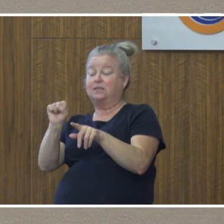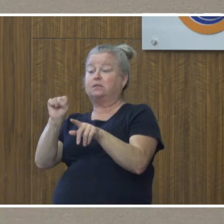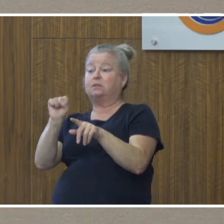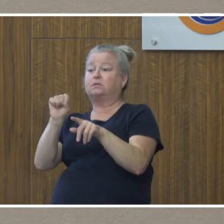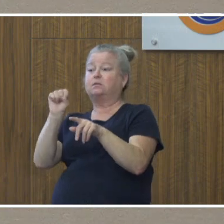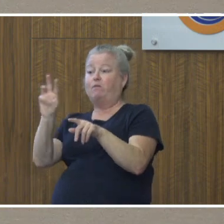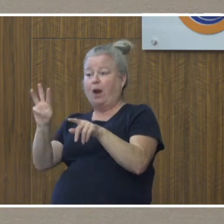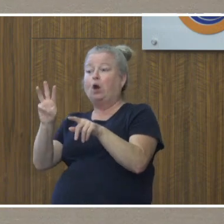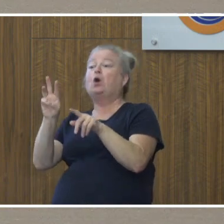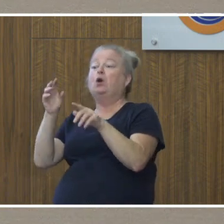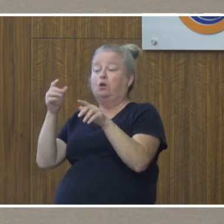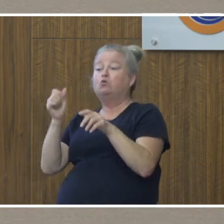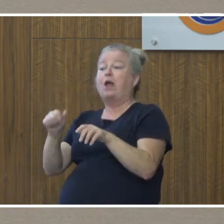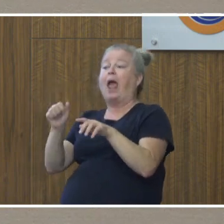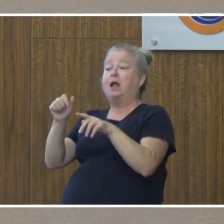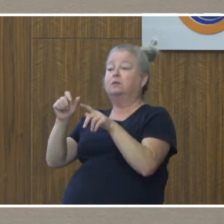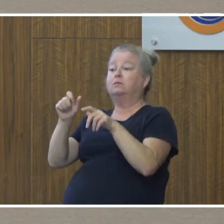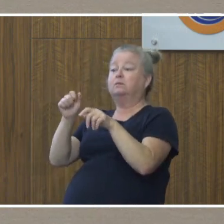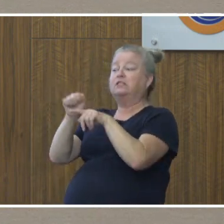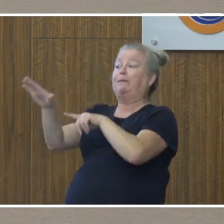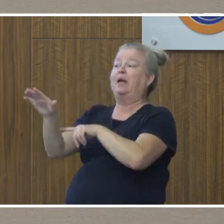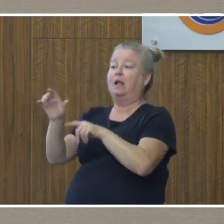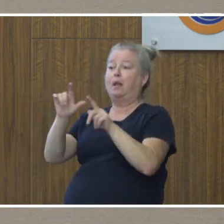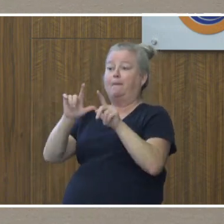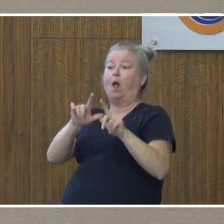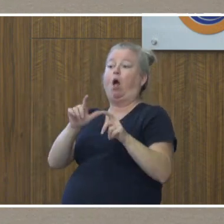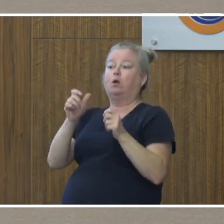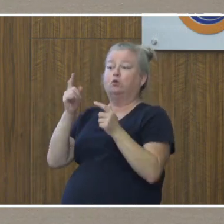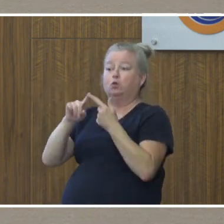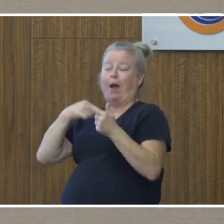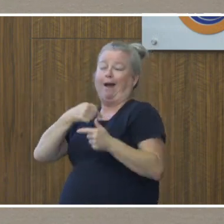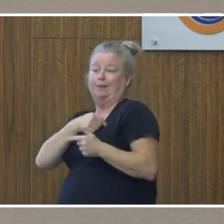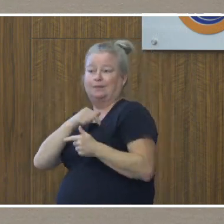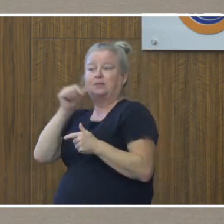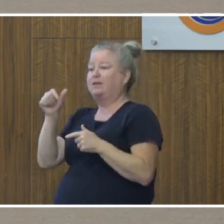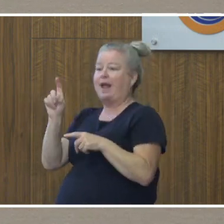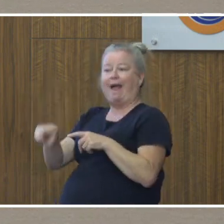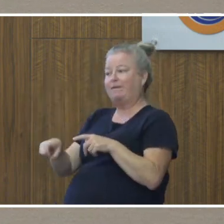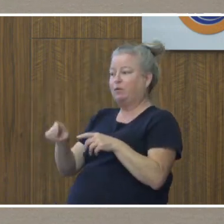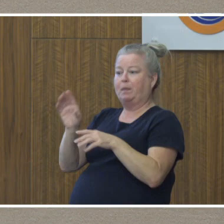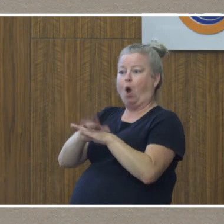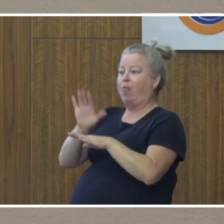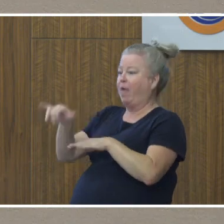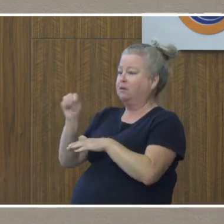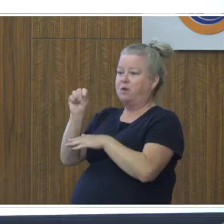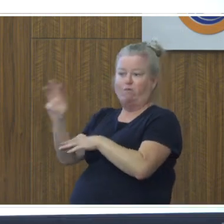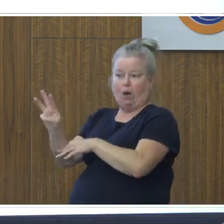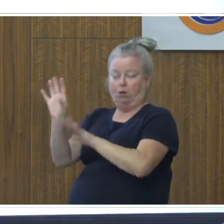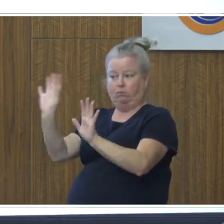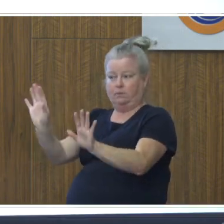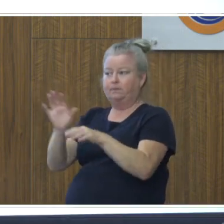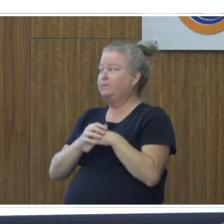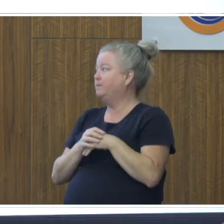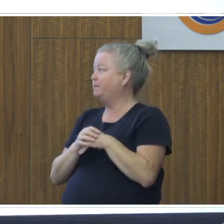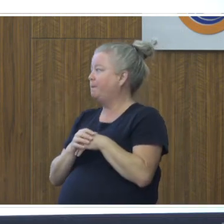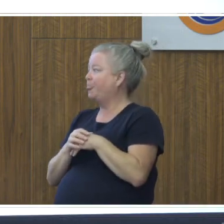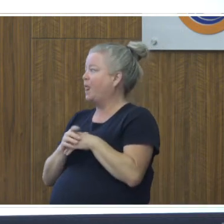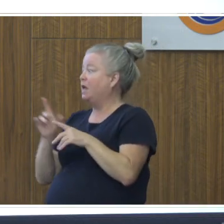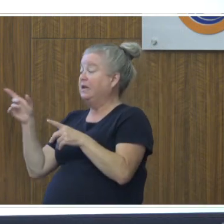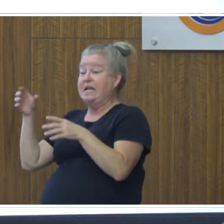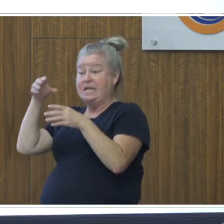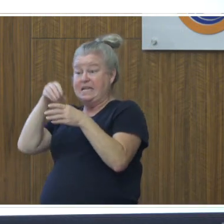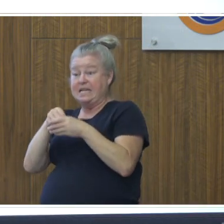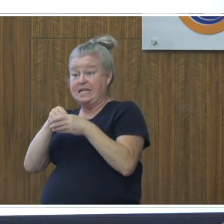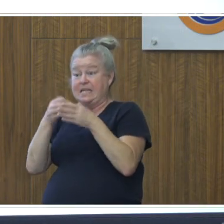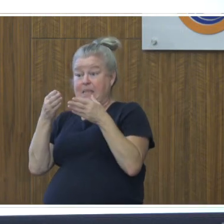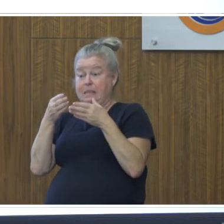submit the block file to us. It doesn't have to be through the software. Great, okay, perfect, thank you. In the public participation plan